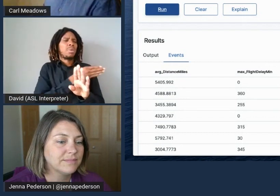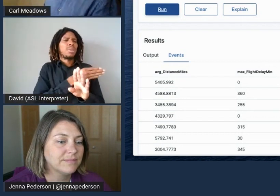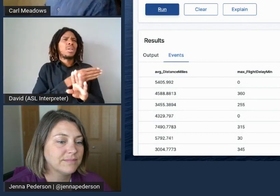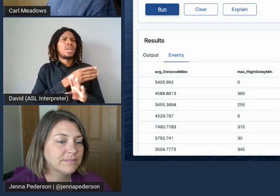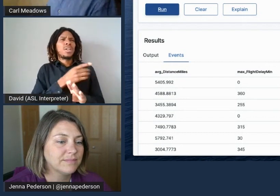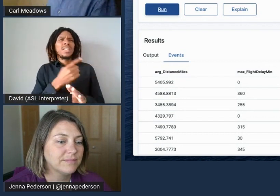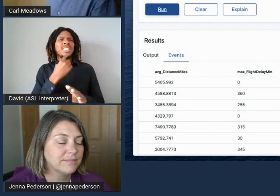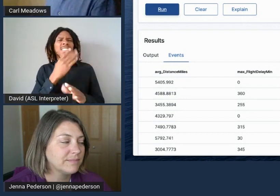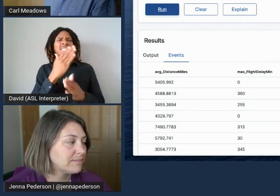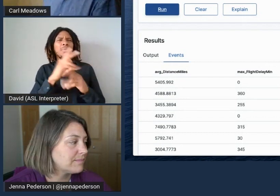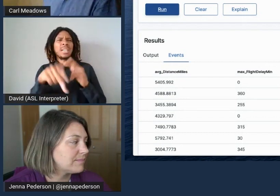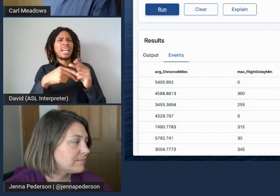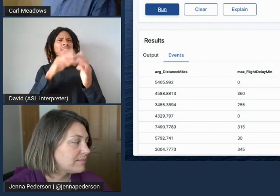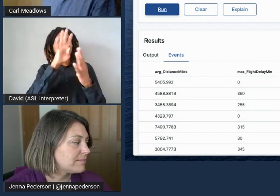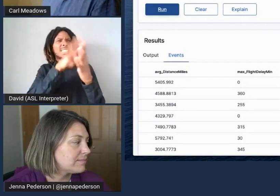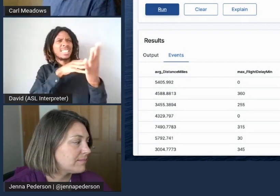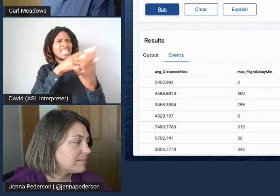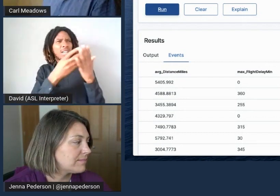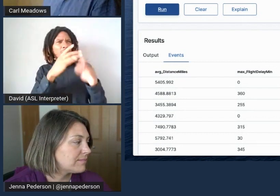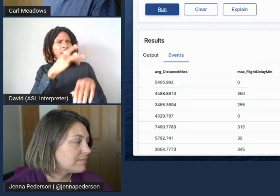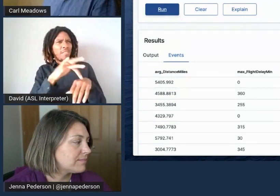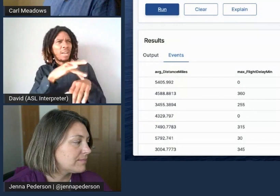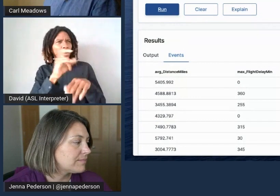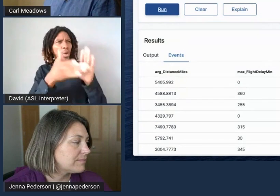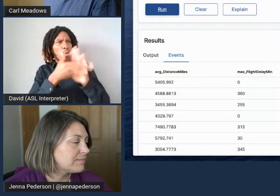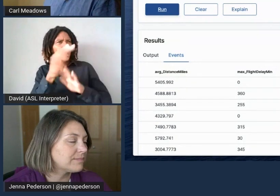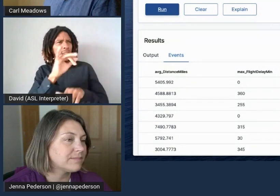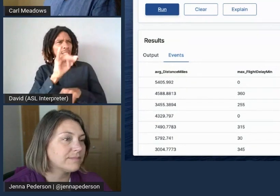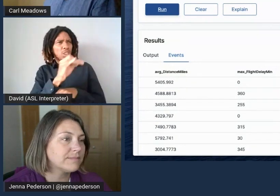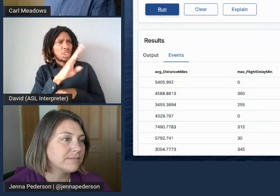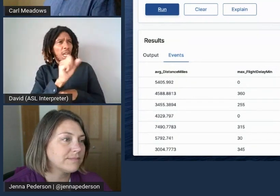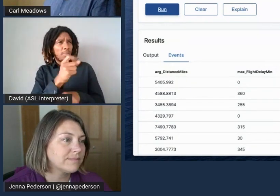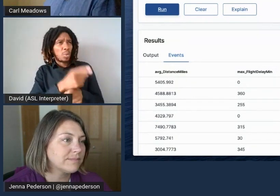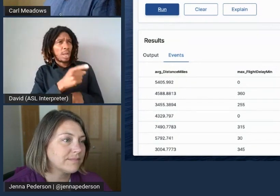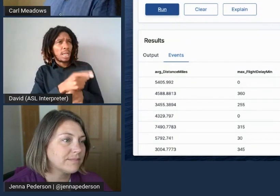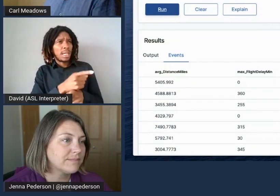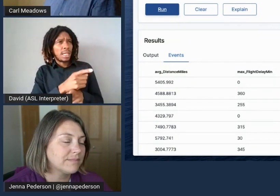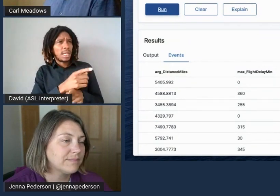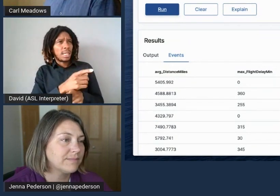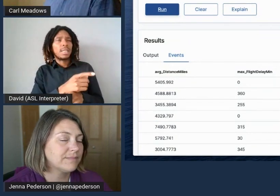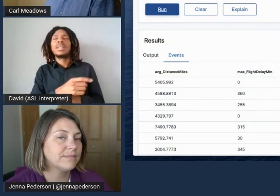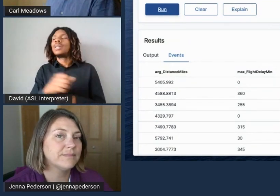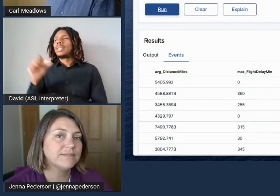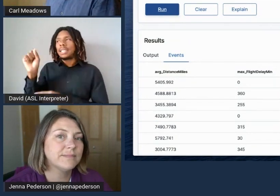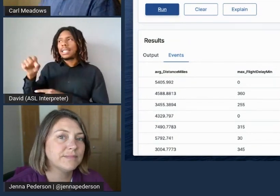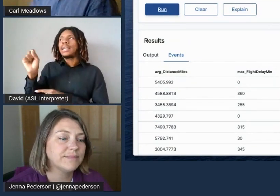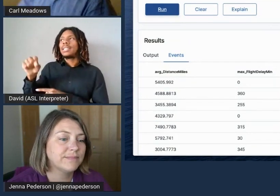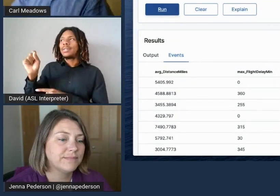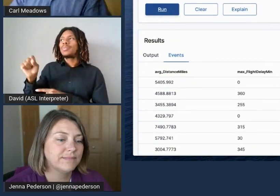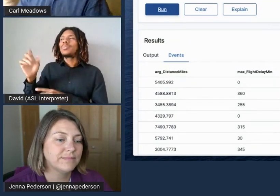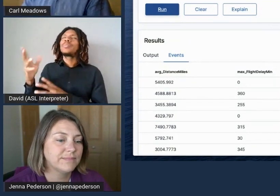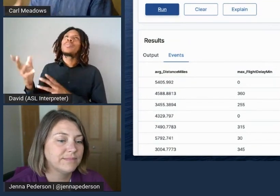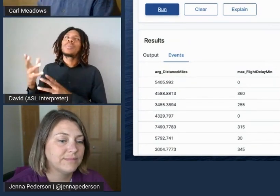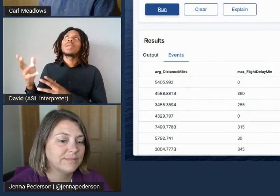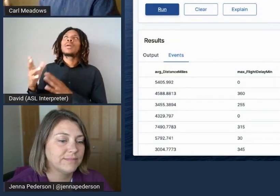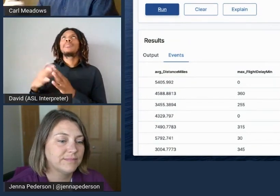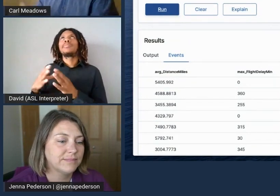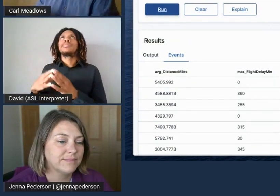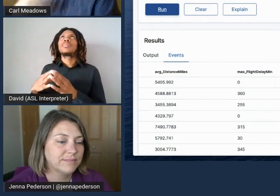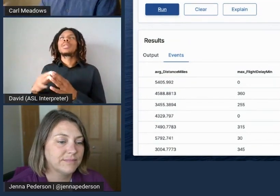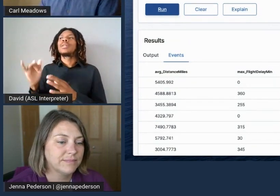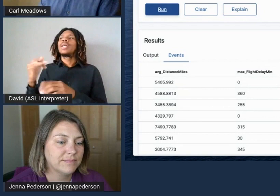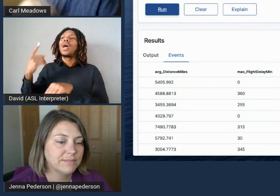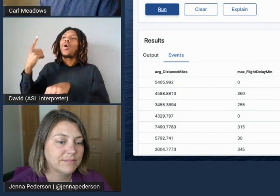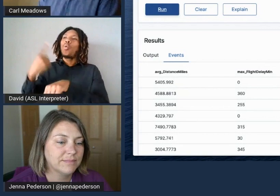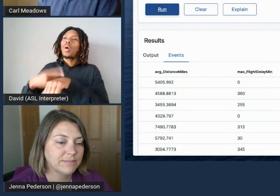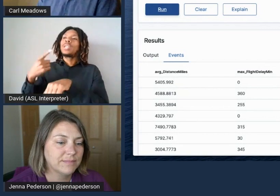some kind of a schedule available to run the jobs. Is that right? It is. It's a one-time.